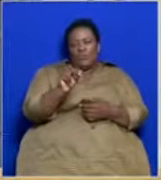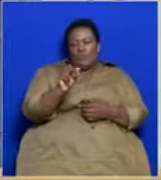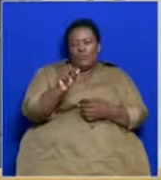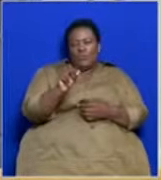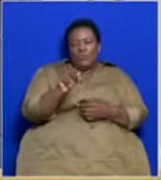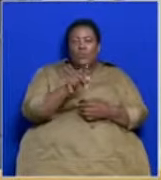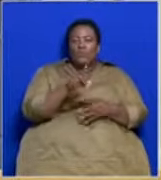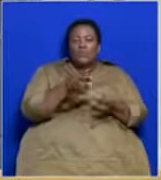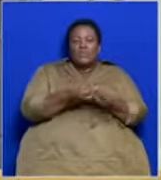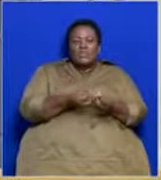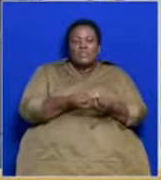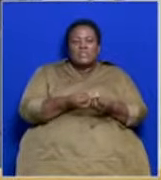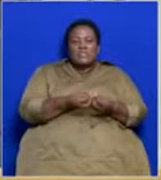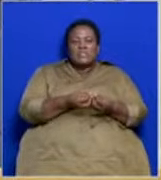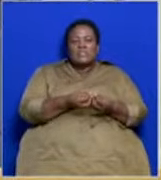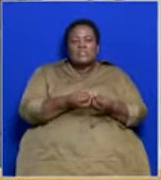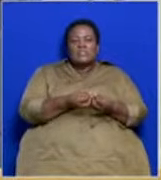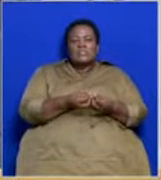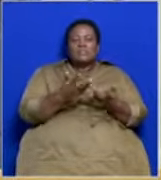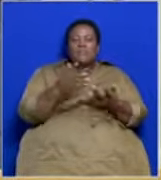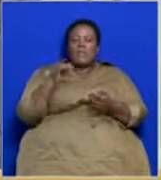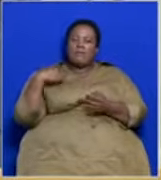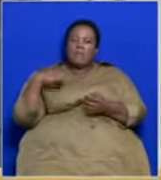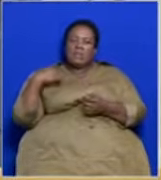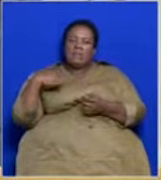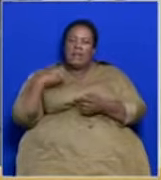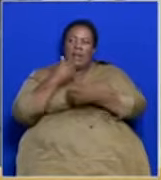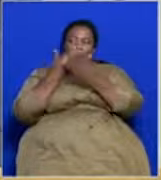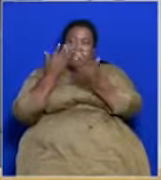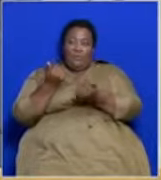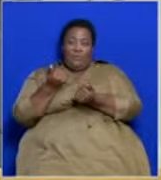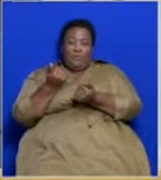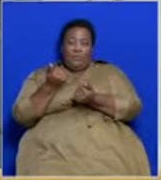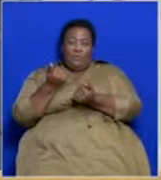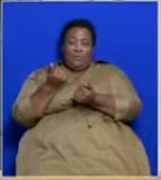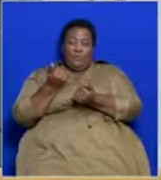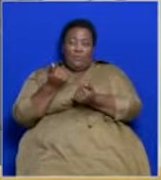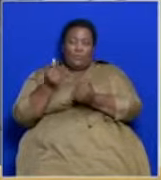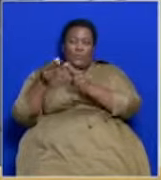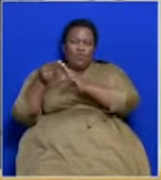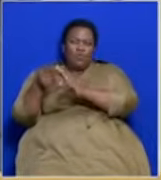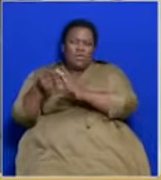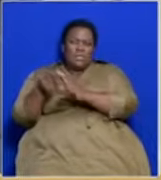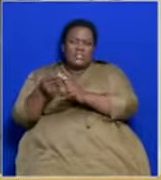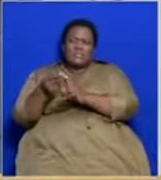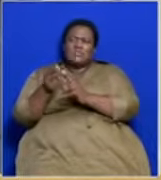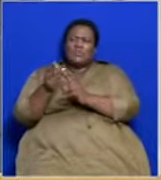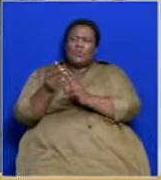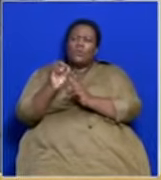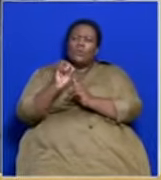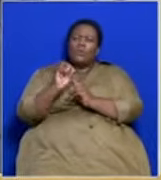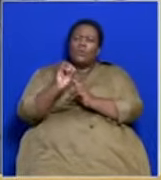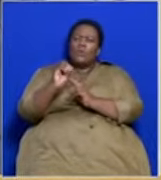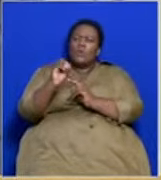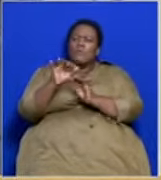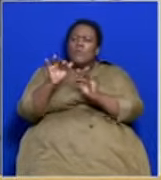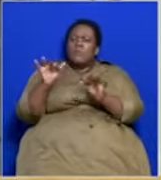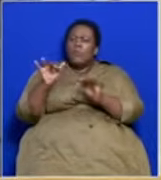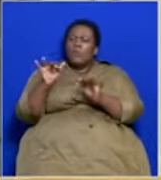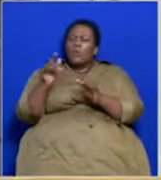in municipality. I don't know that unit. There are those people dedicated to go and check the shops if they are